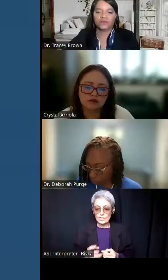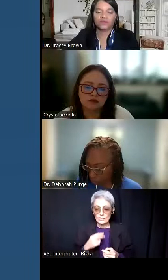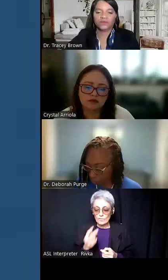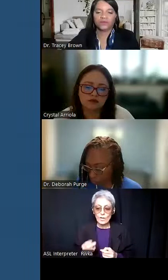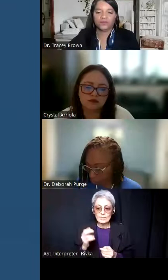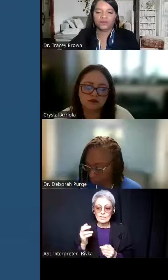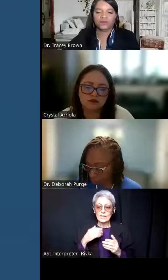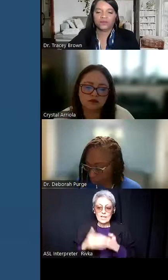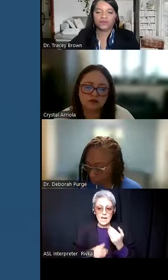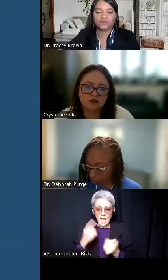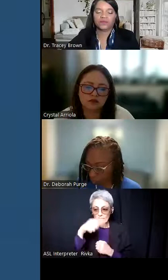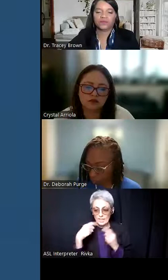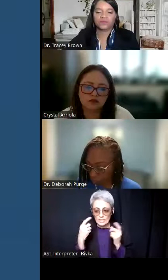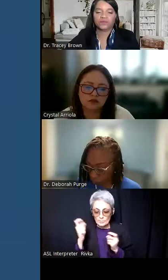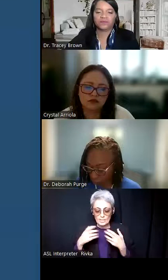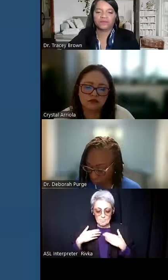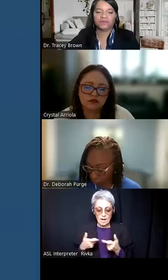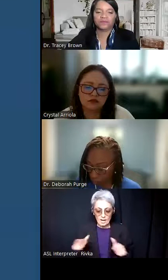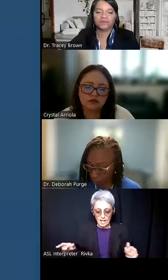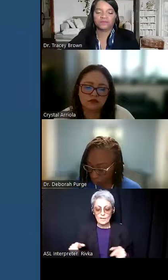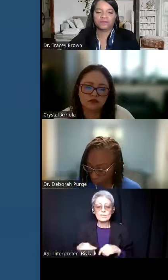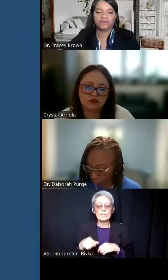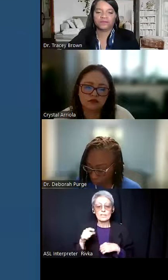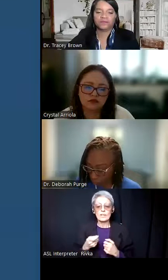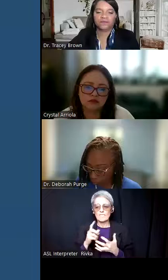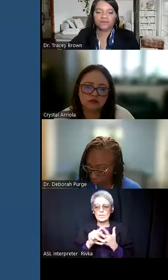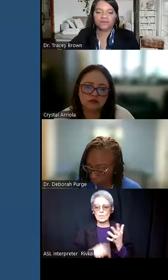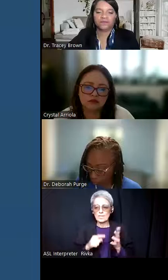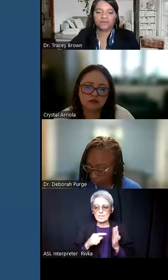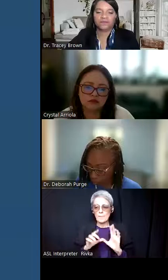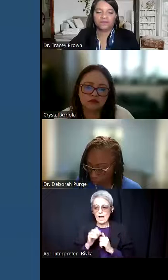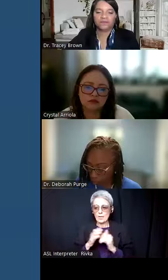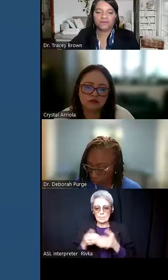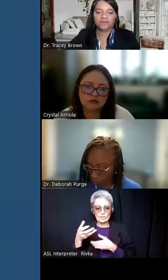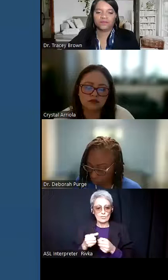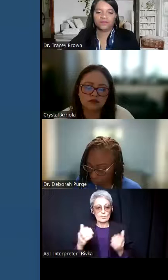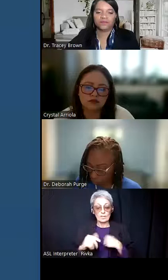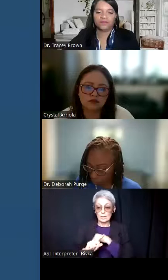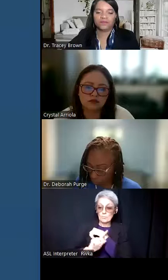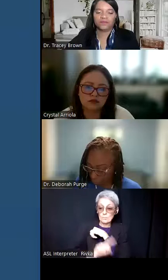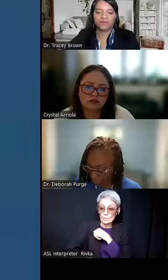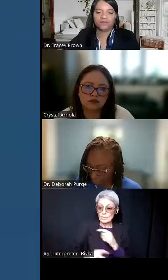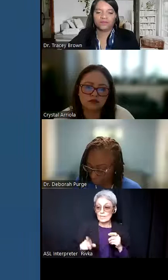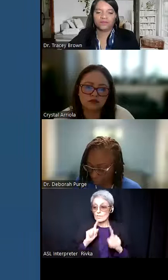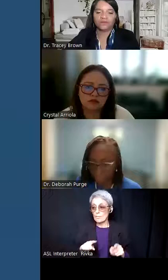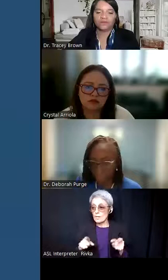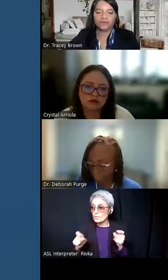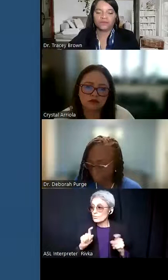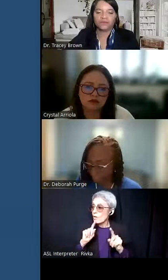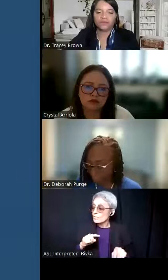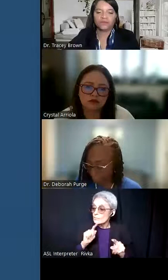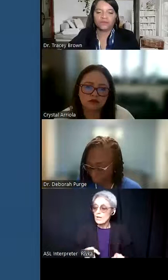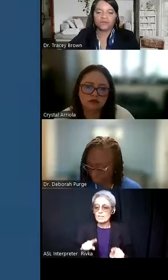expressions and body language are just a few of the ways to help build trust. Punitive and controlling responses only feed a